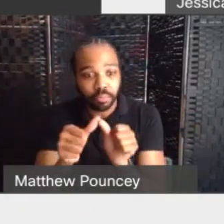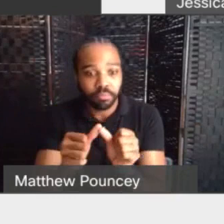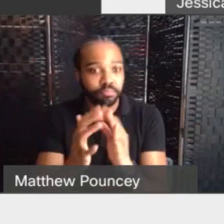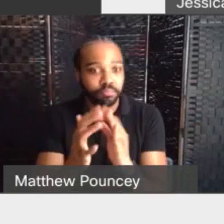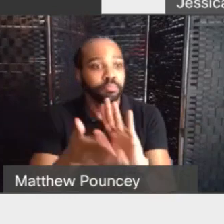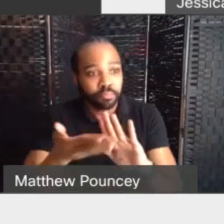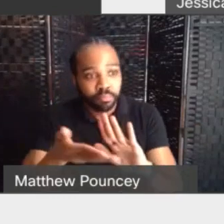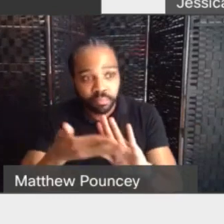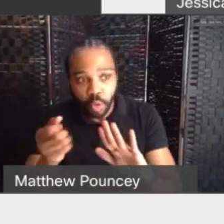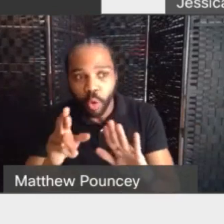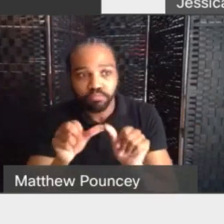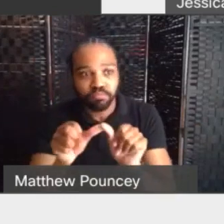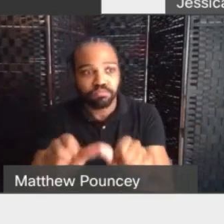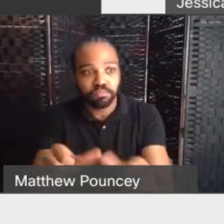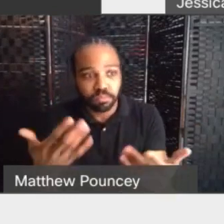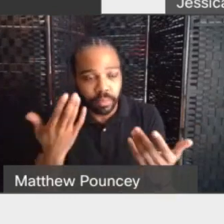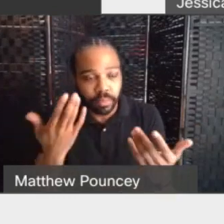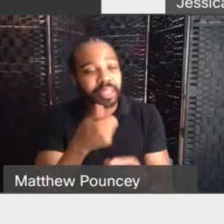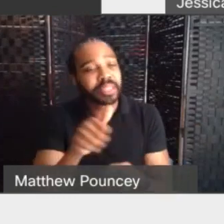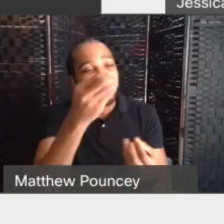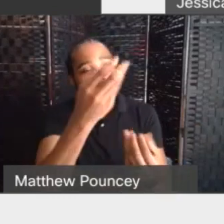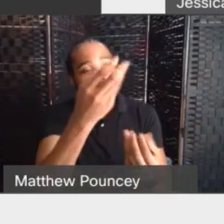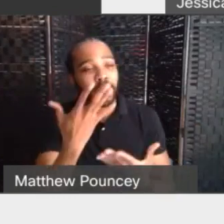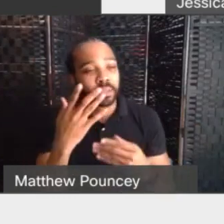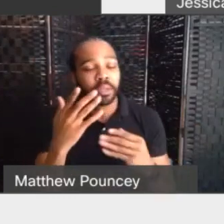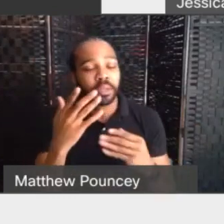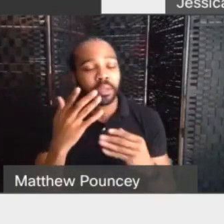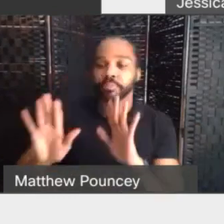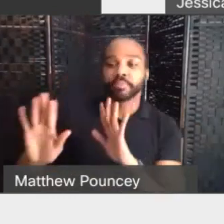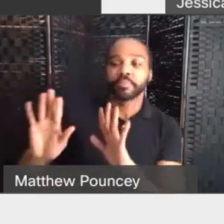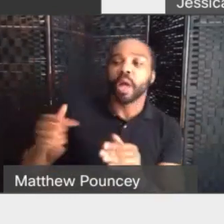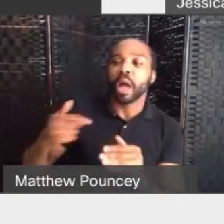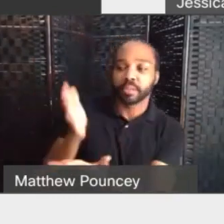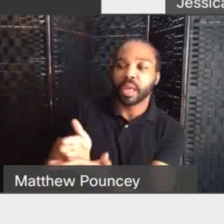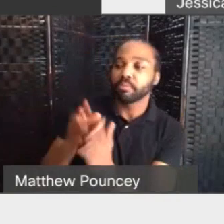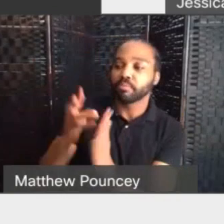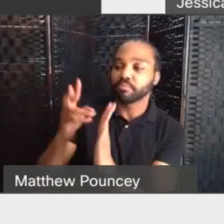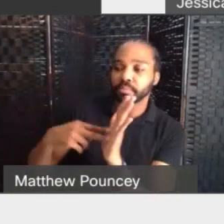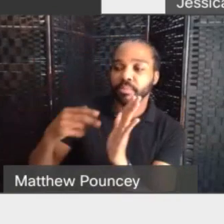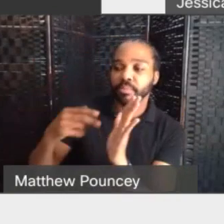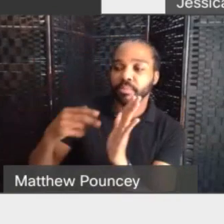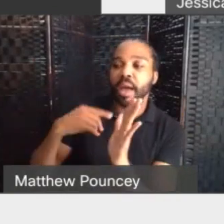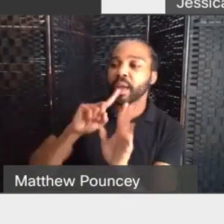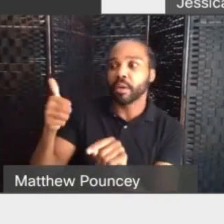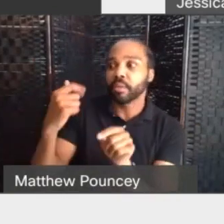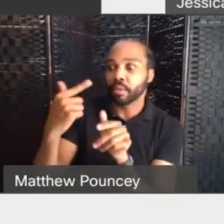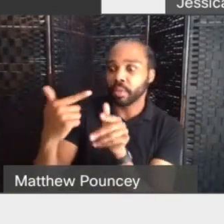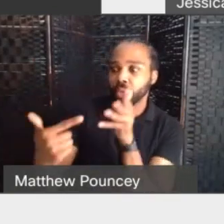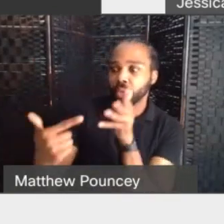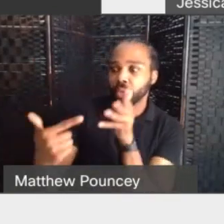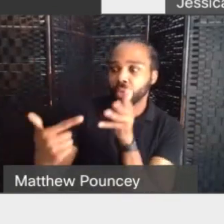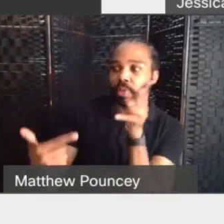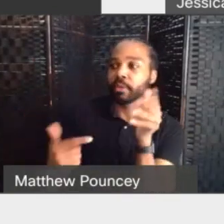any information? Well, let me stop there and then I'll answer the other questions. So